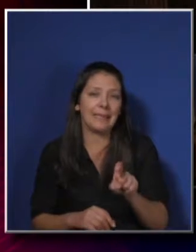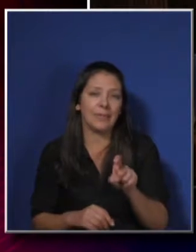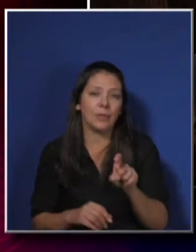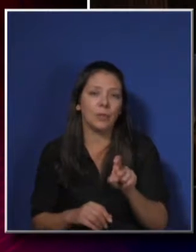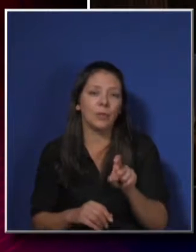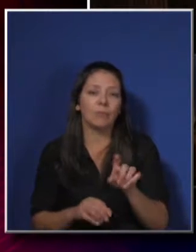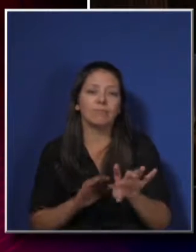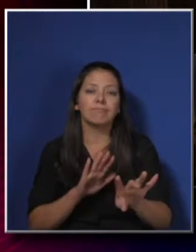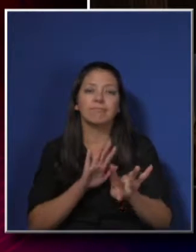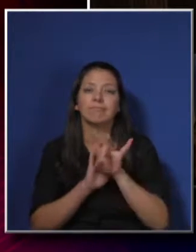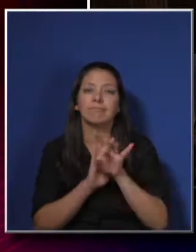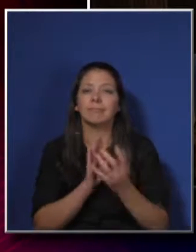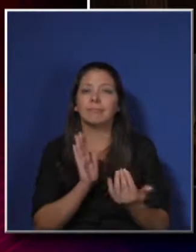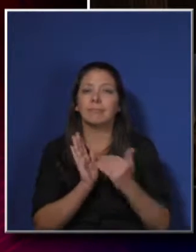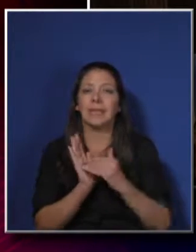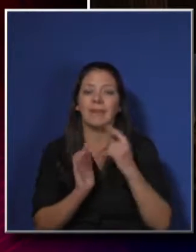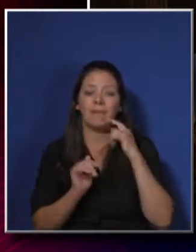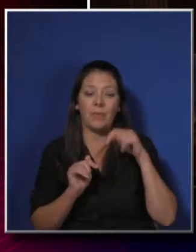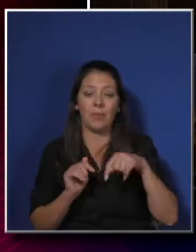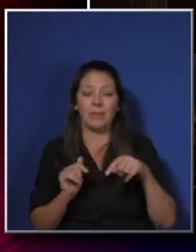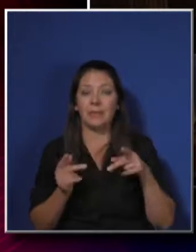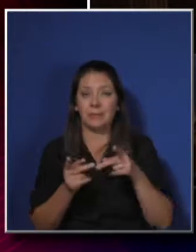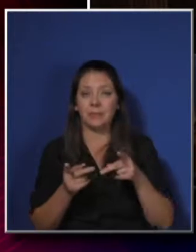re-elect in this position as well.